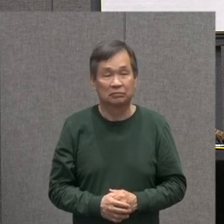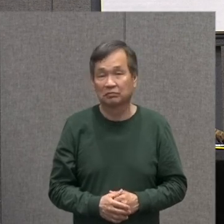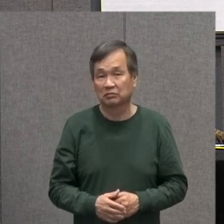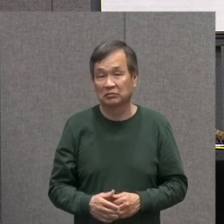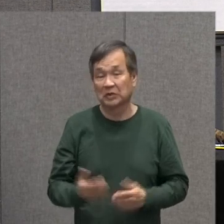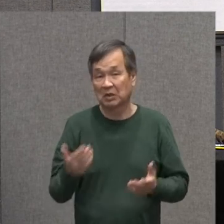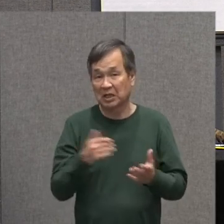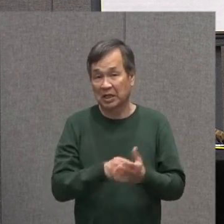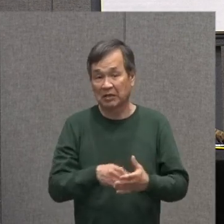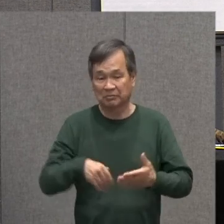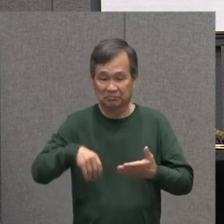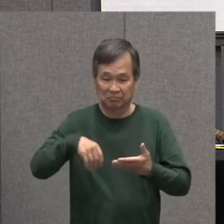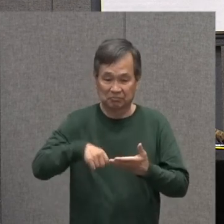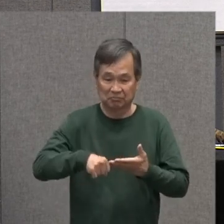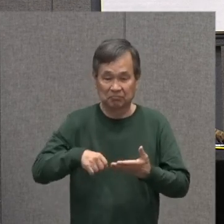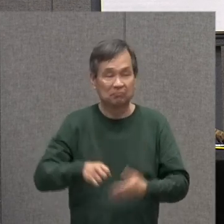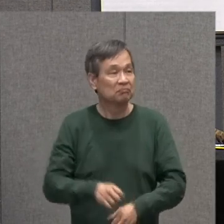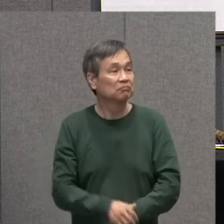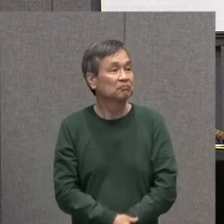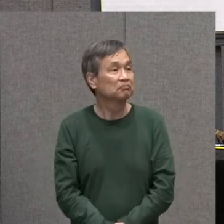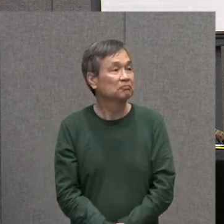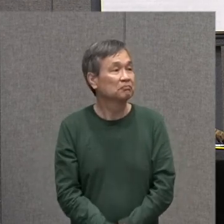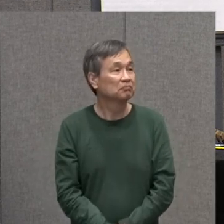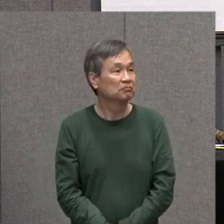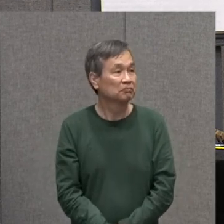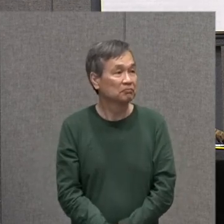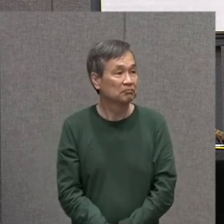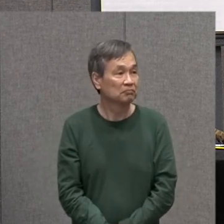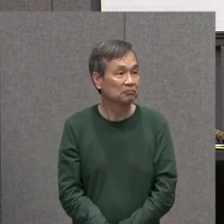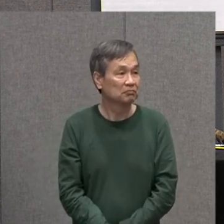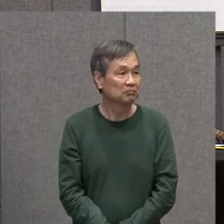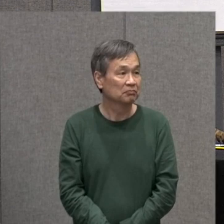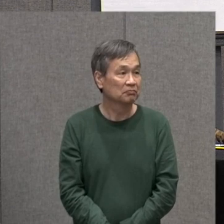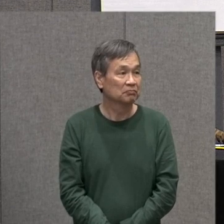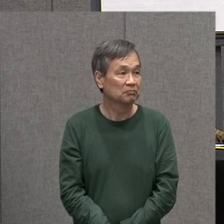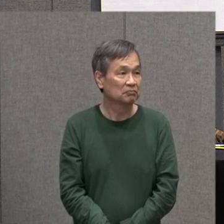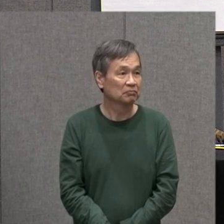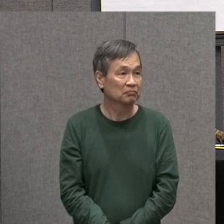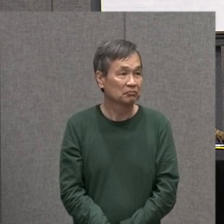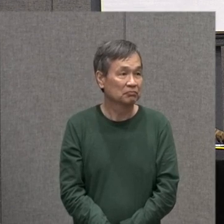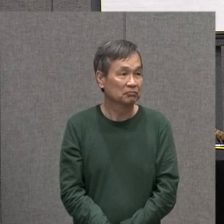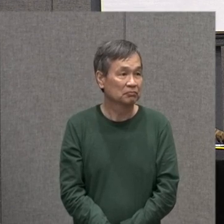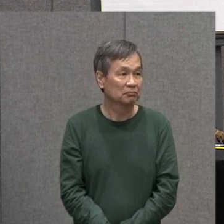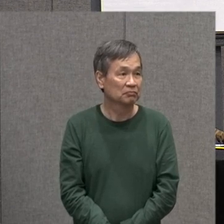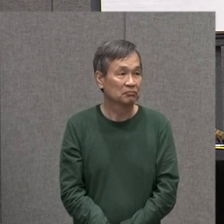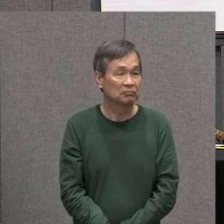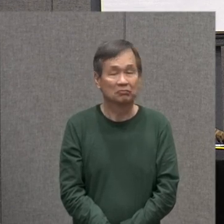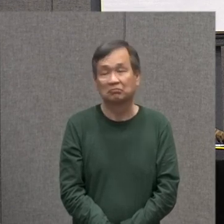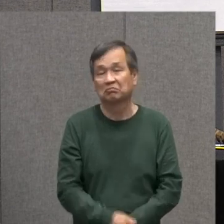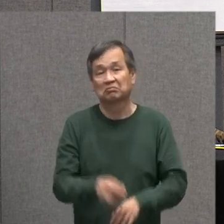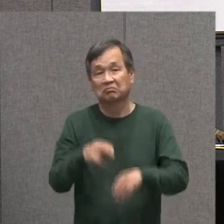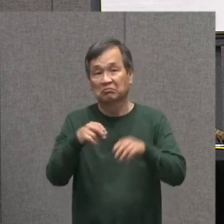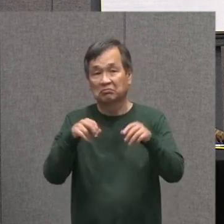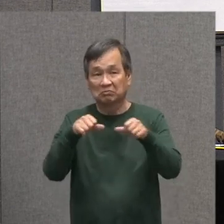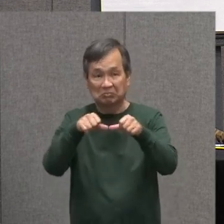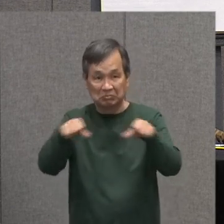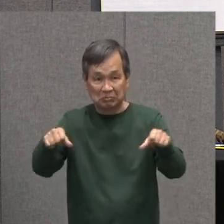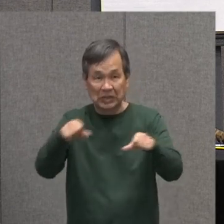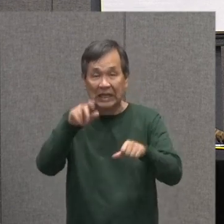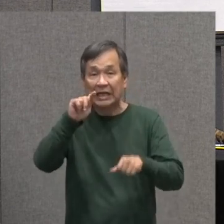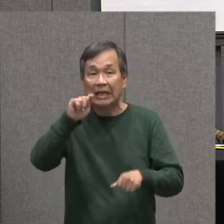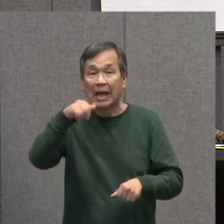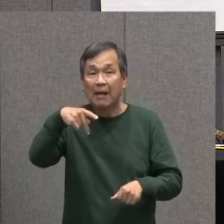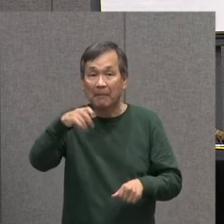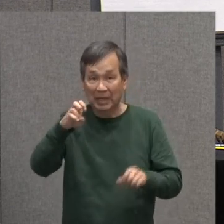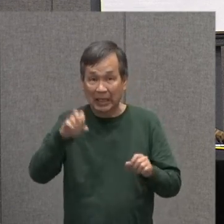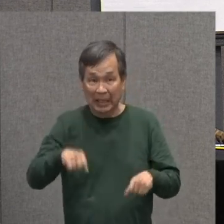staple or tape. I'll tape. one side. Okay. All